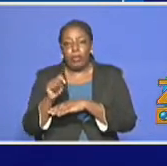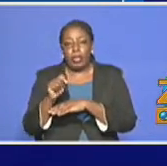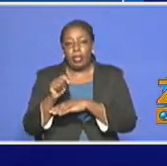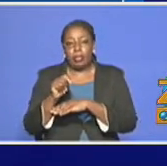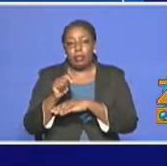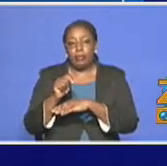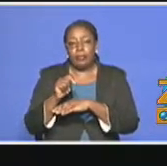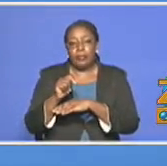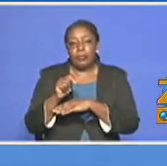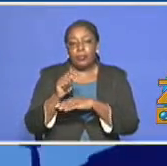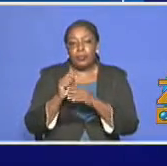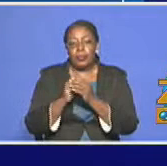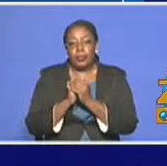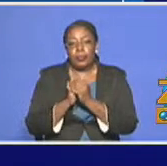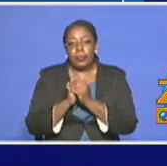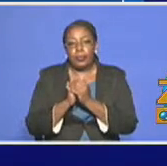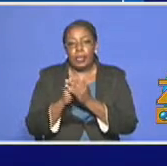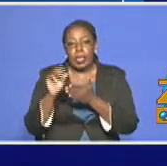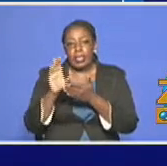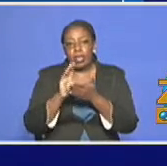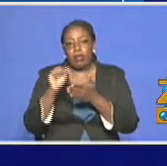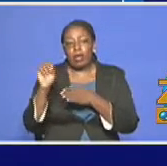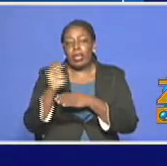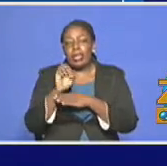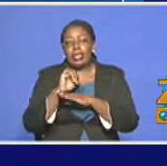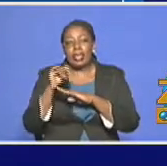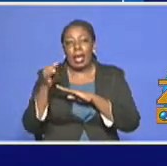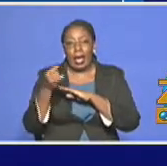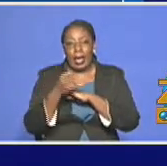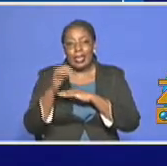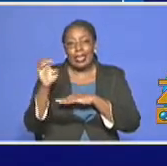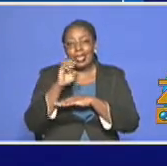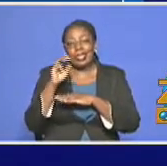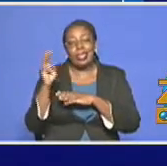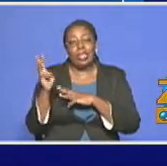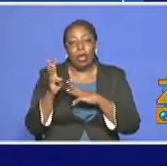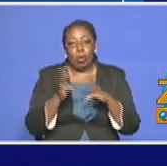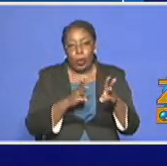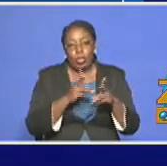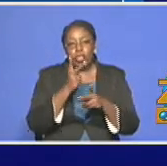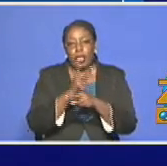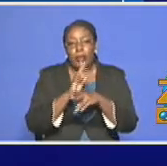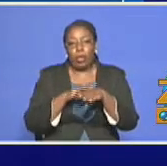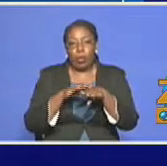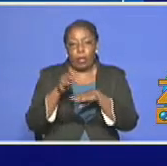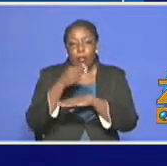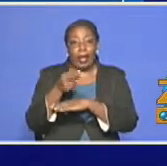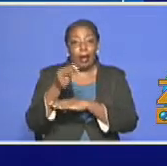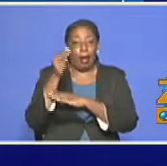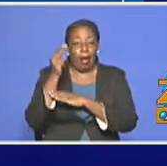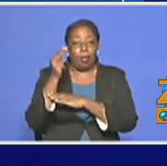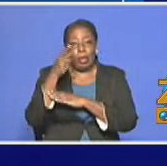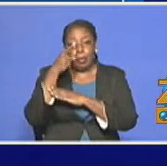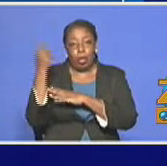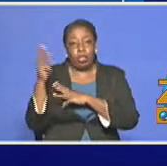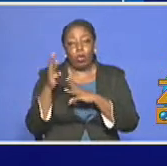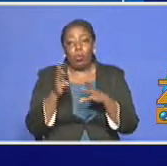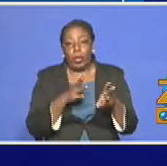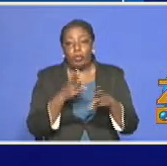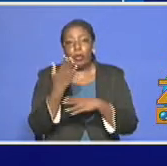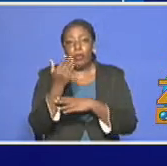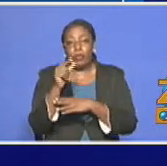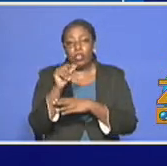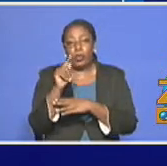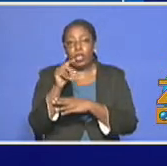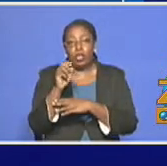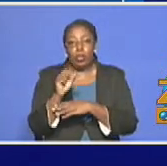at 8:20 tonight. In the Central and Southeastern Islands, easterly winds, we're keeping that caution flags up because the winds are going to be 15